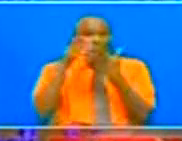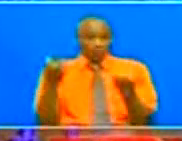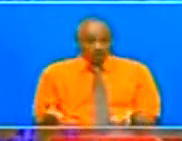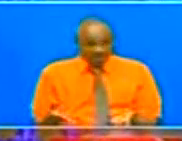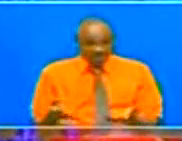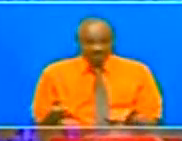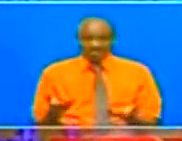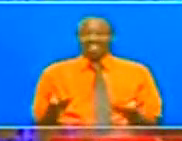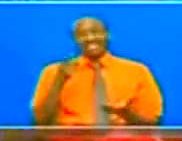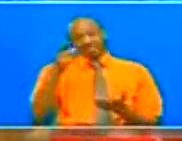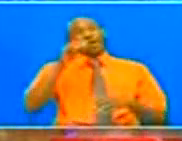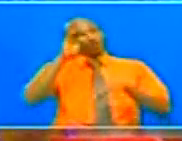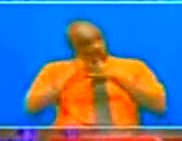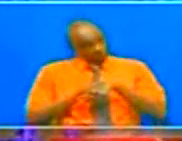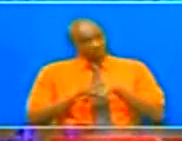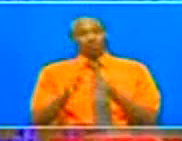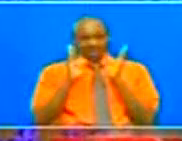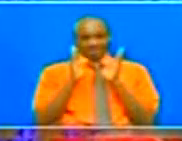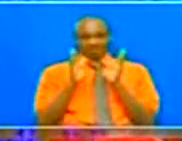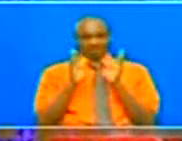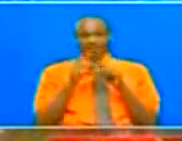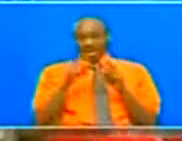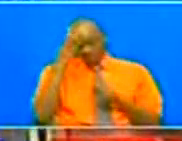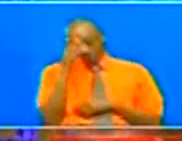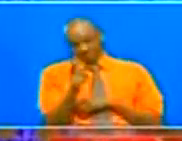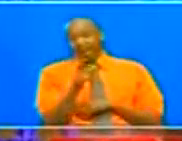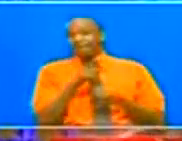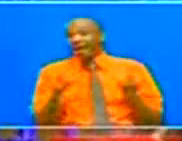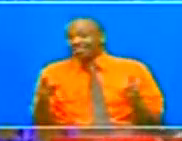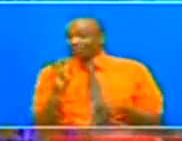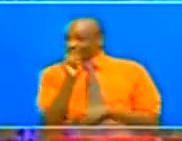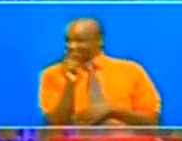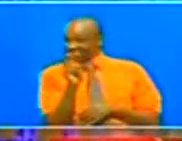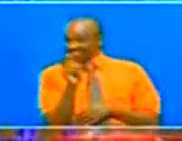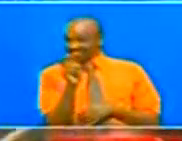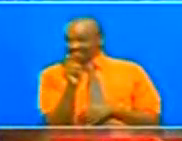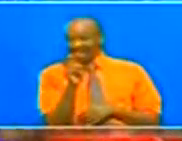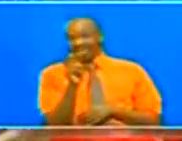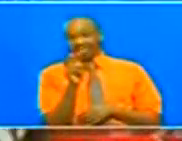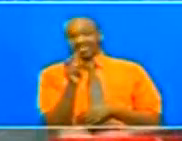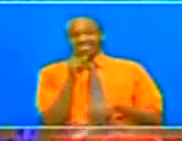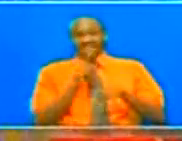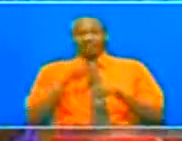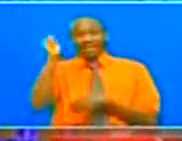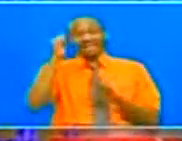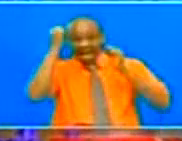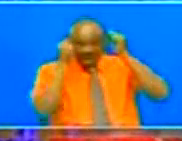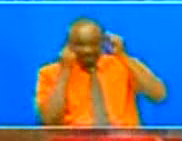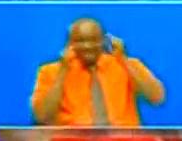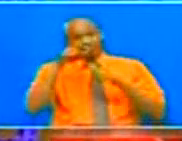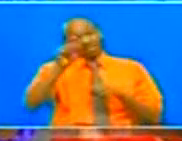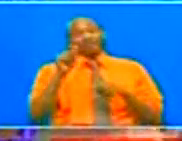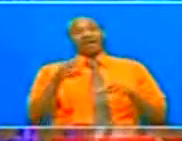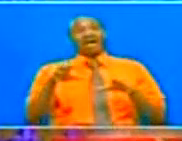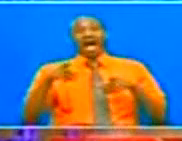of its money. It's a good thing, you know, if you have thought out, which I'm sure they have not. But look at, you know, the other side. When the Kenyan army allows for Al-Shabaab